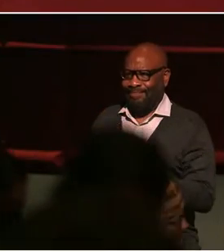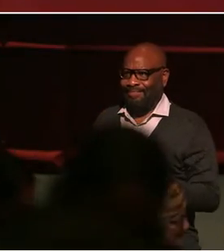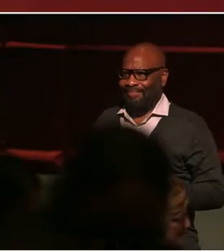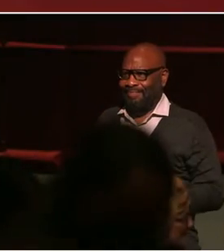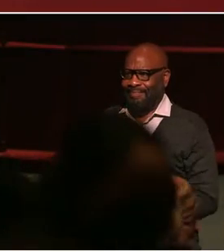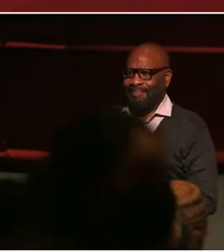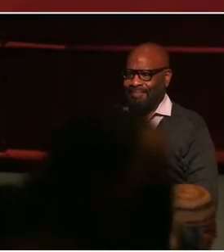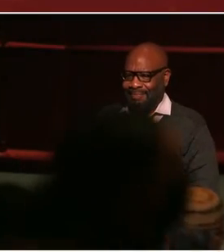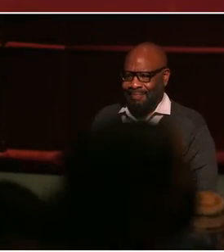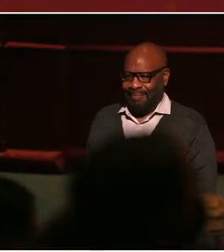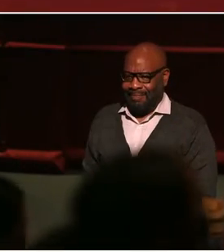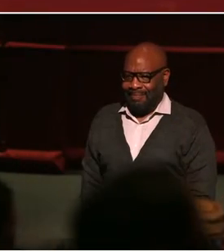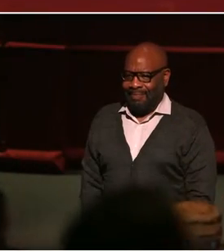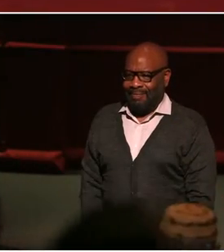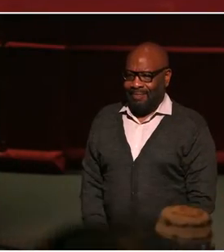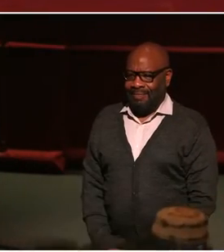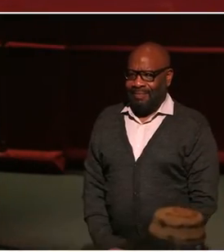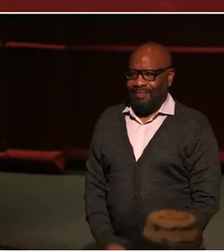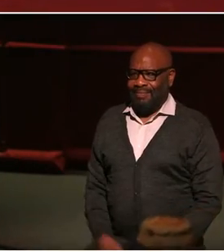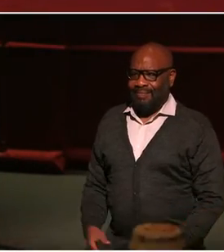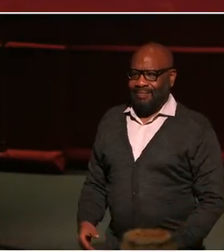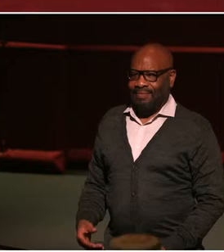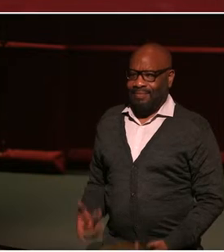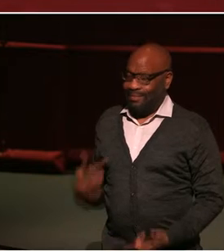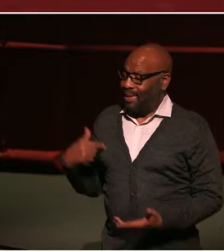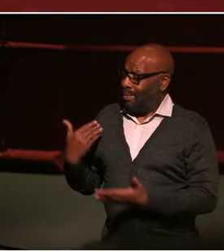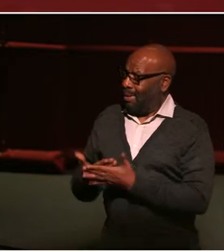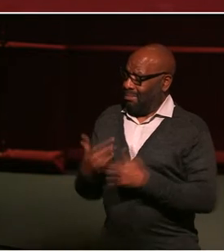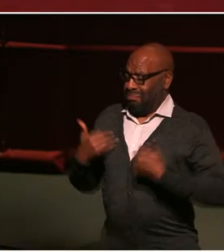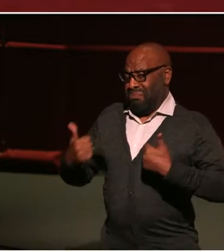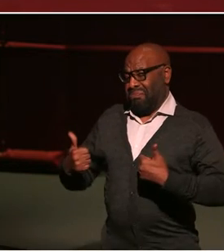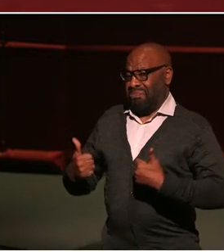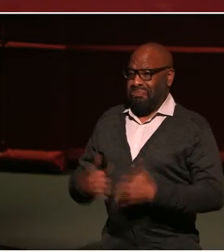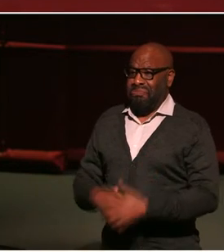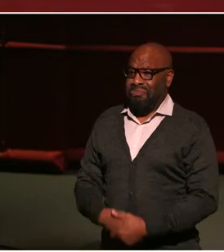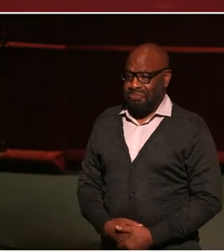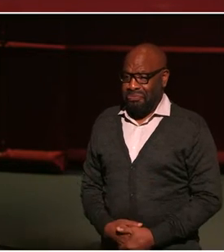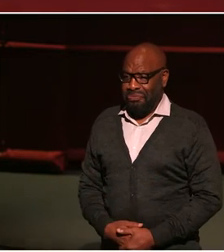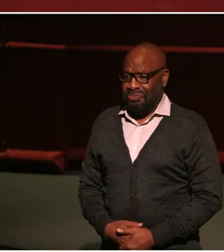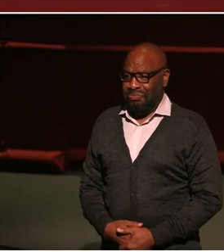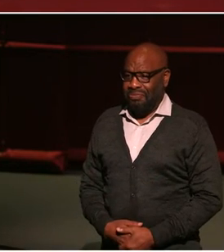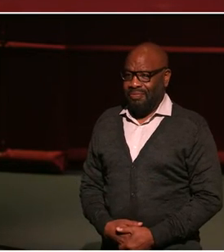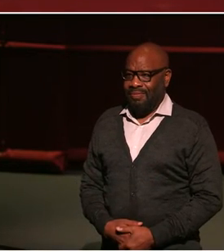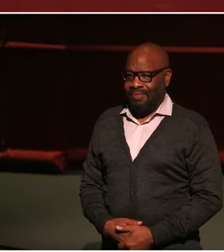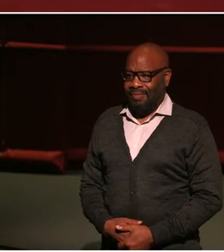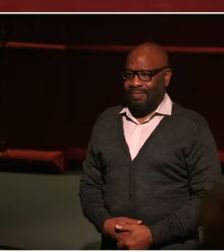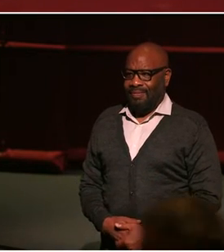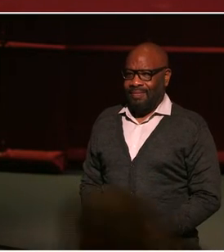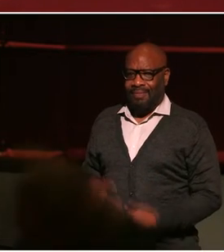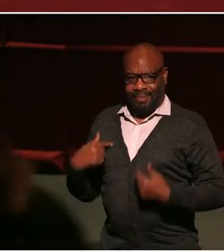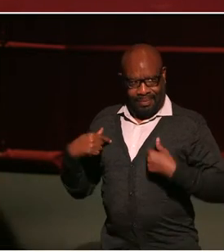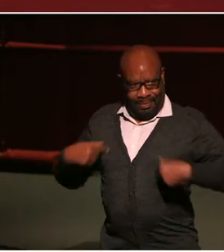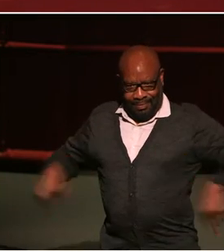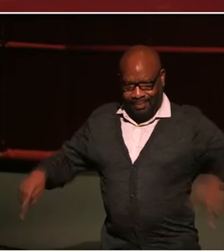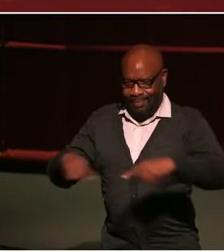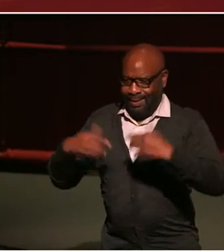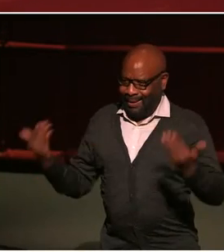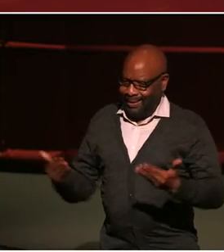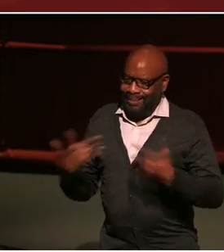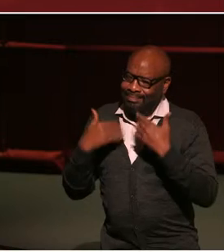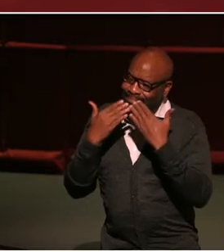Well, I made it after you 50 made it. Years. You're here. We're all here, thankfully. Yeah.